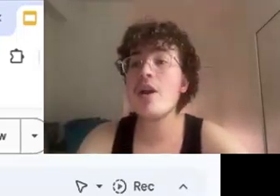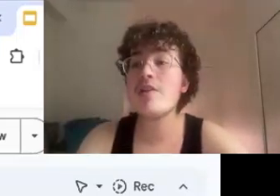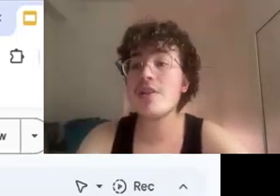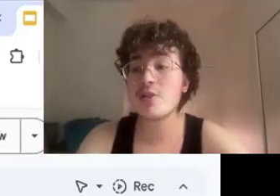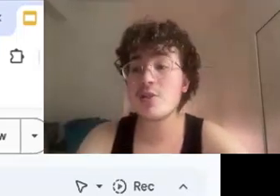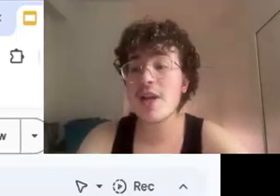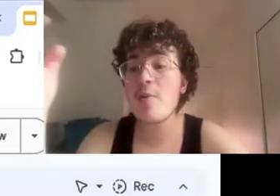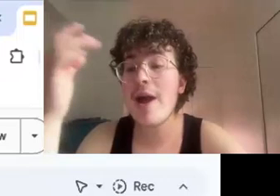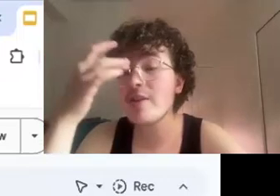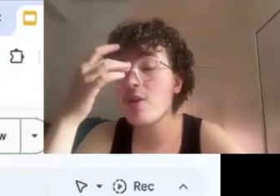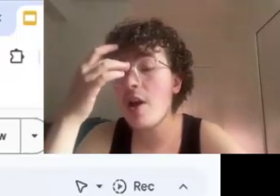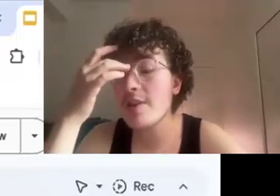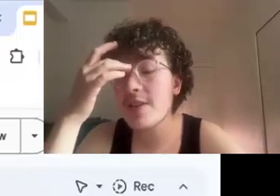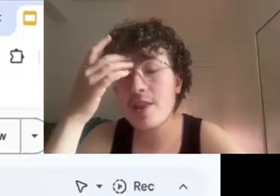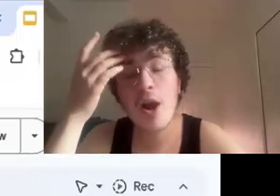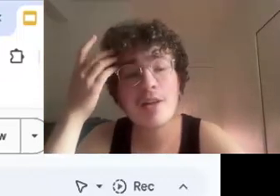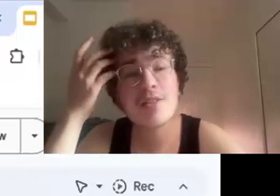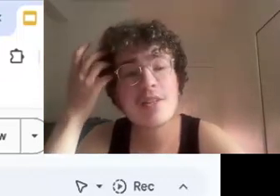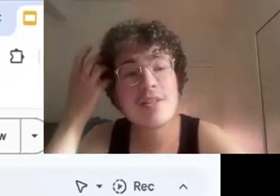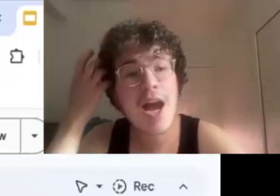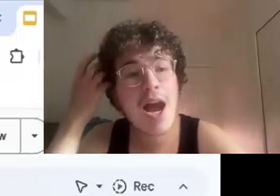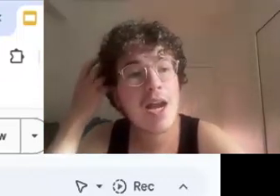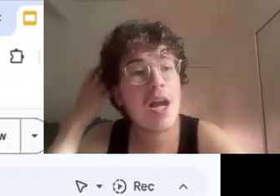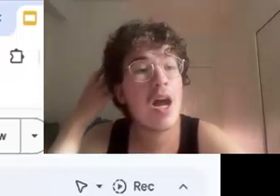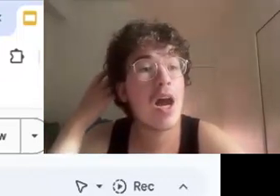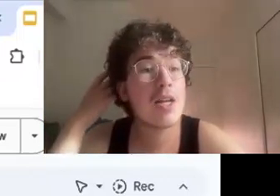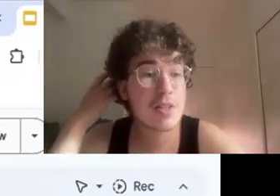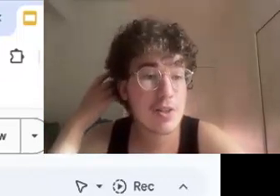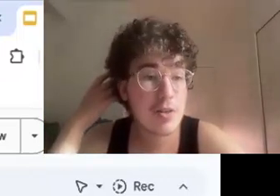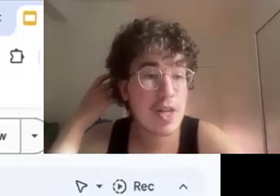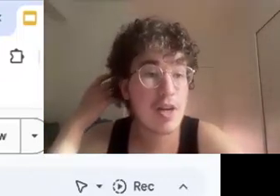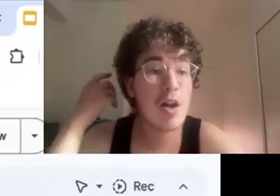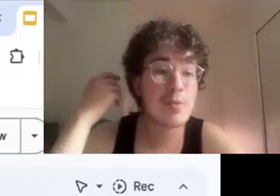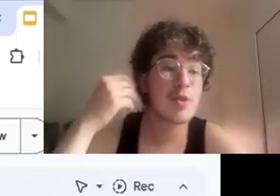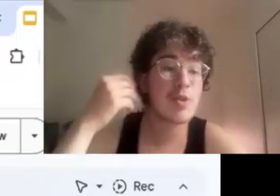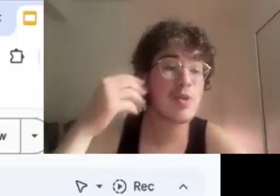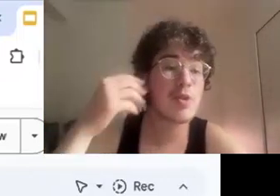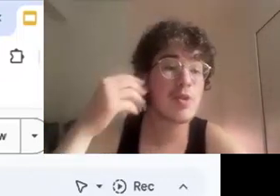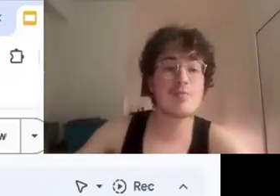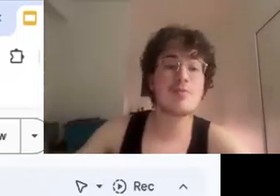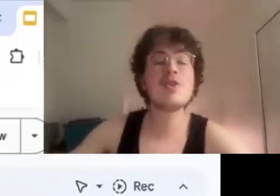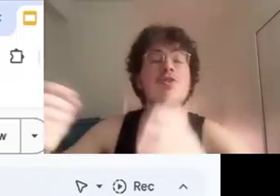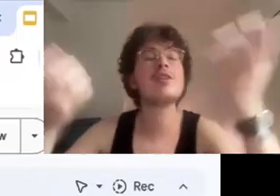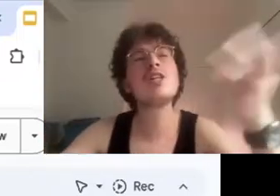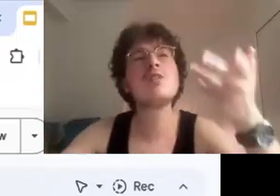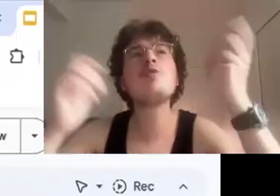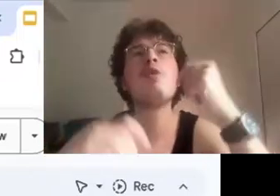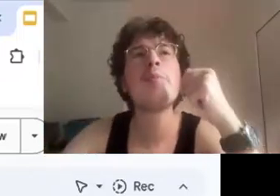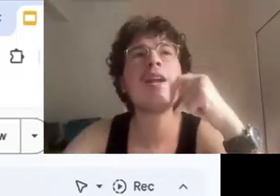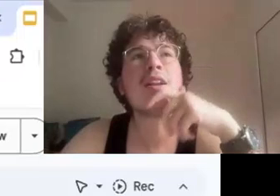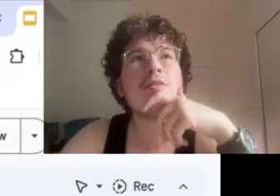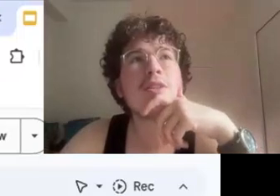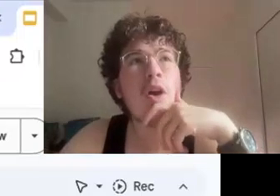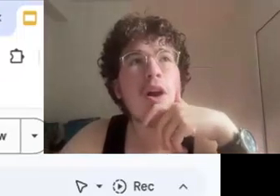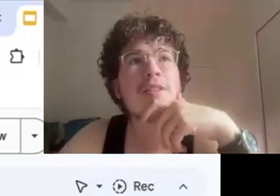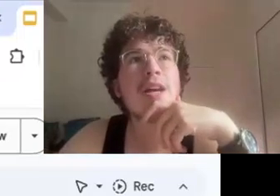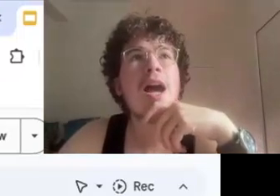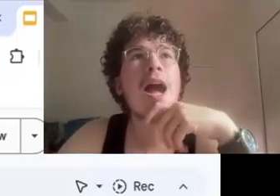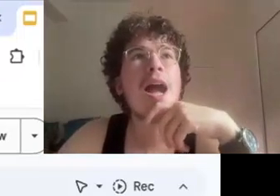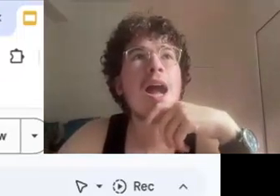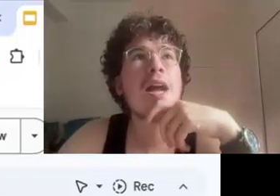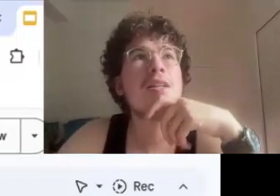system, to research, quote, the causes and cures of sexual deviation, including homosexuality. And